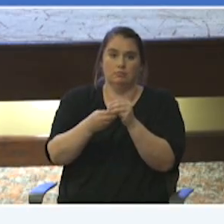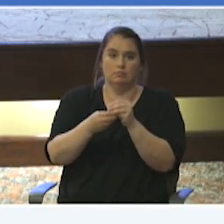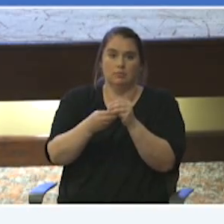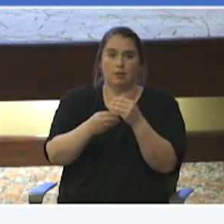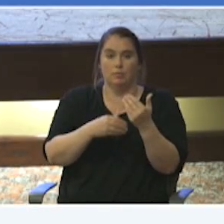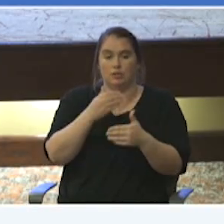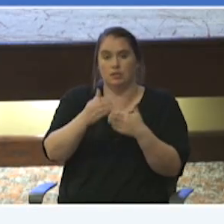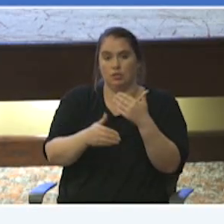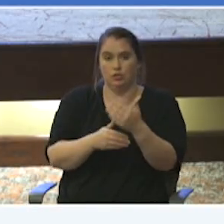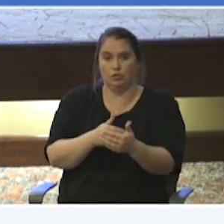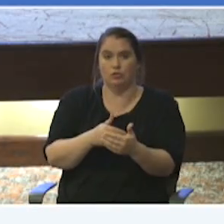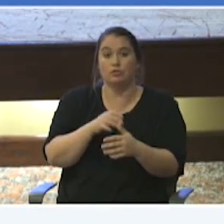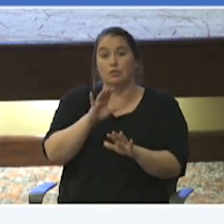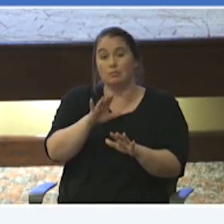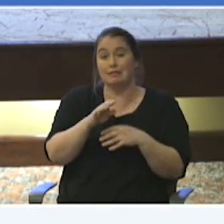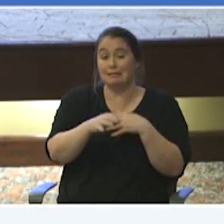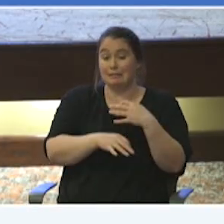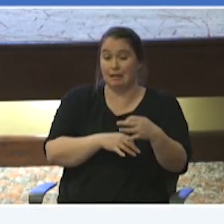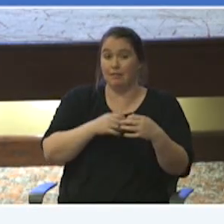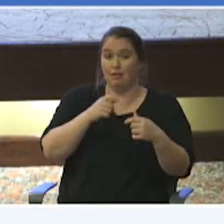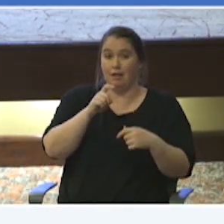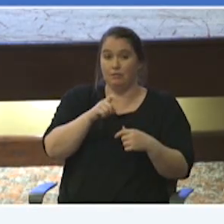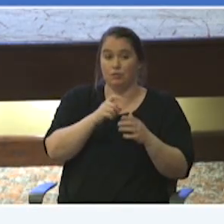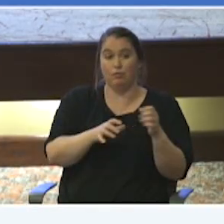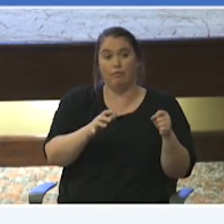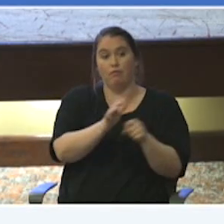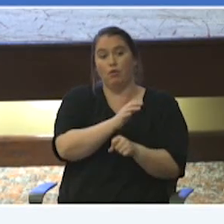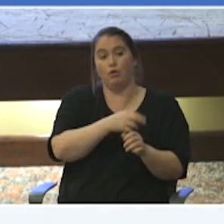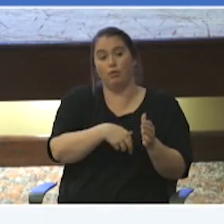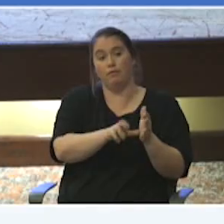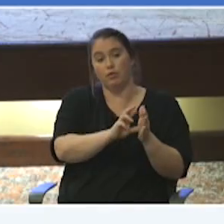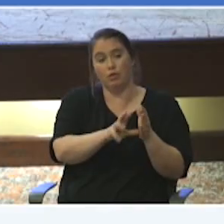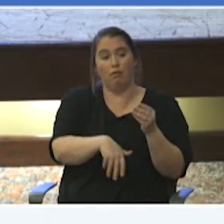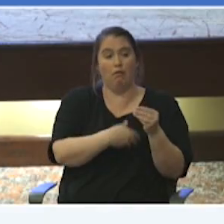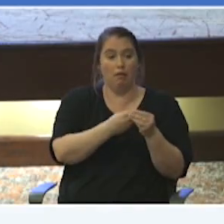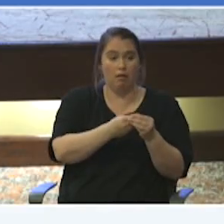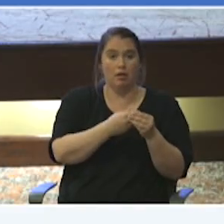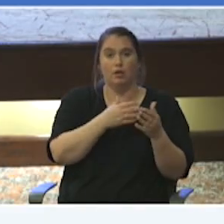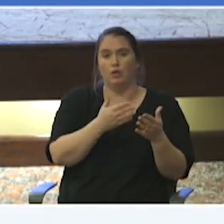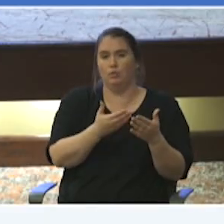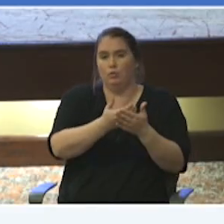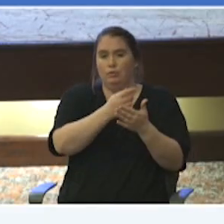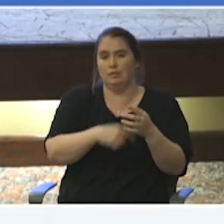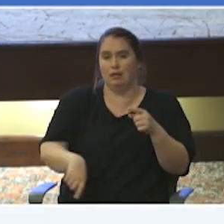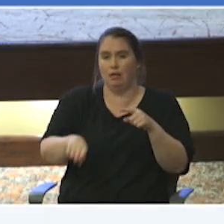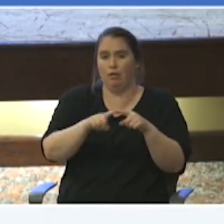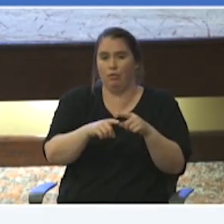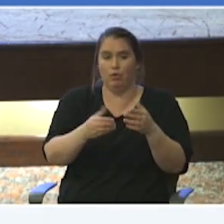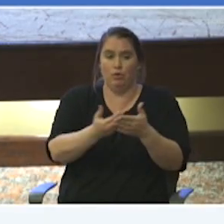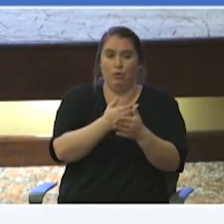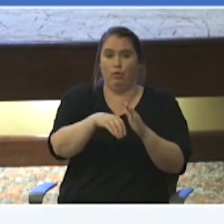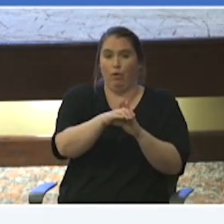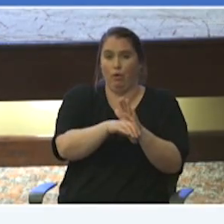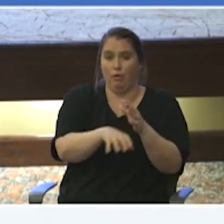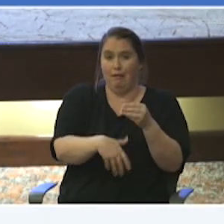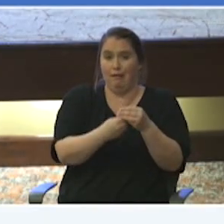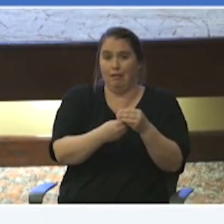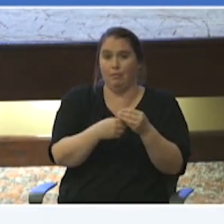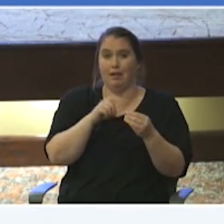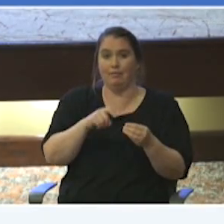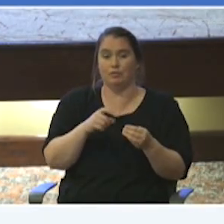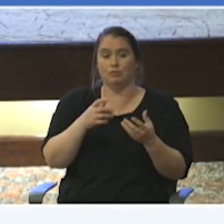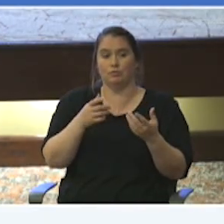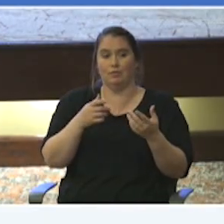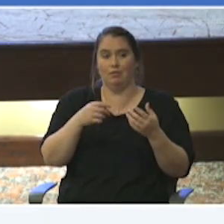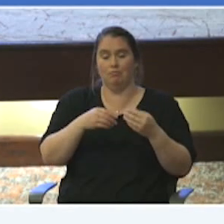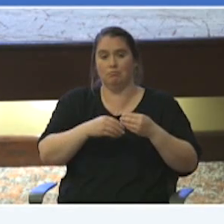procedure. And so instead of having to do these full reviews when a new cycle comes out, when the new code comes out, that we'd have in